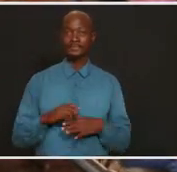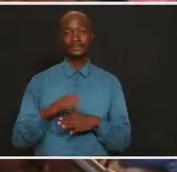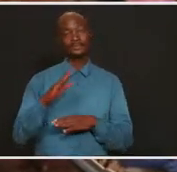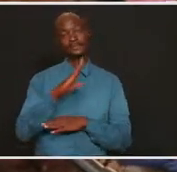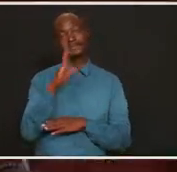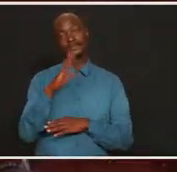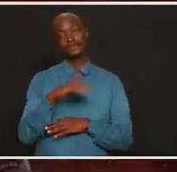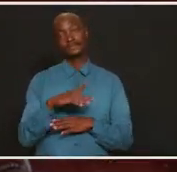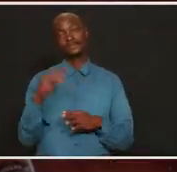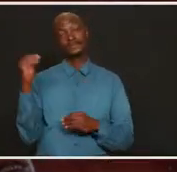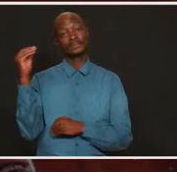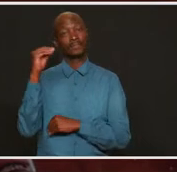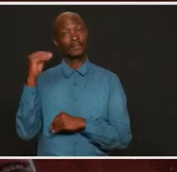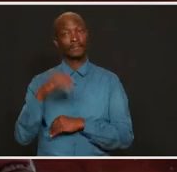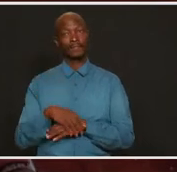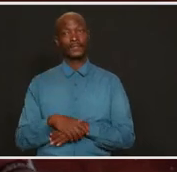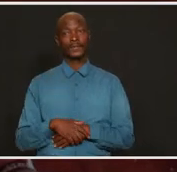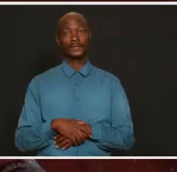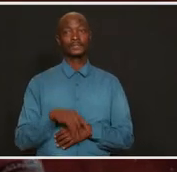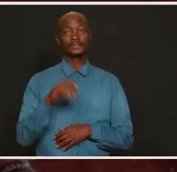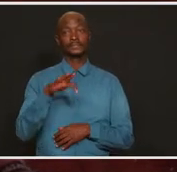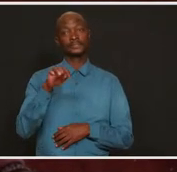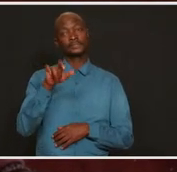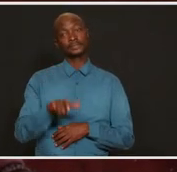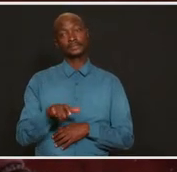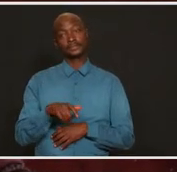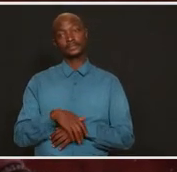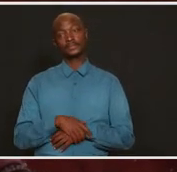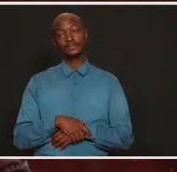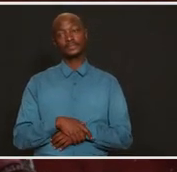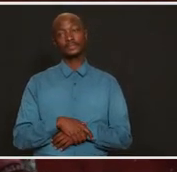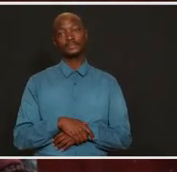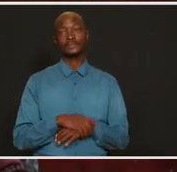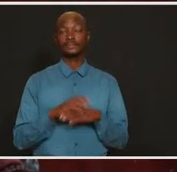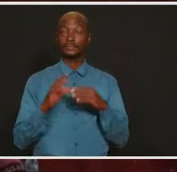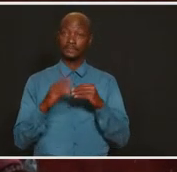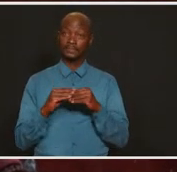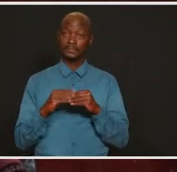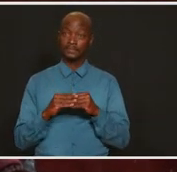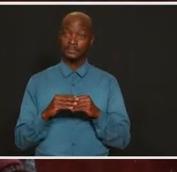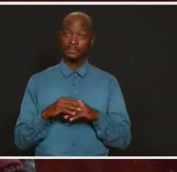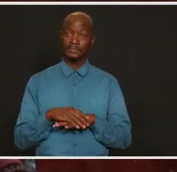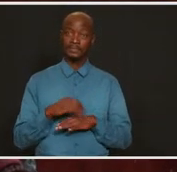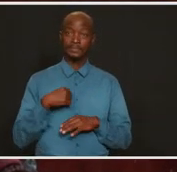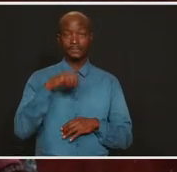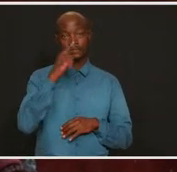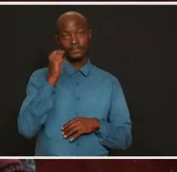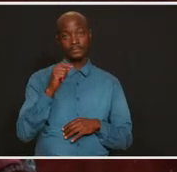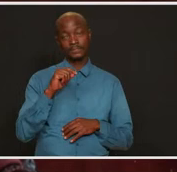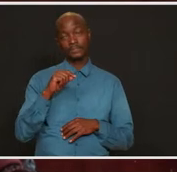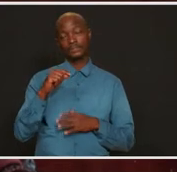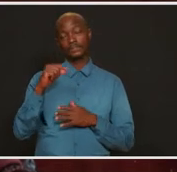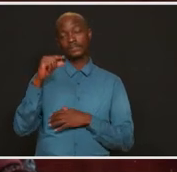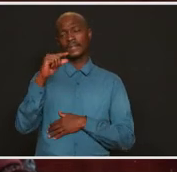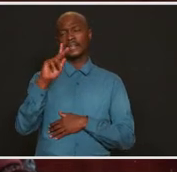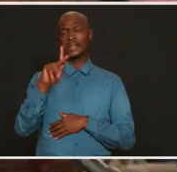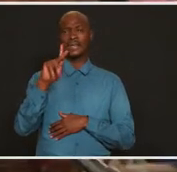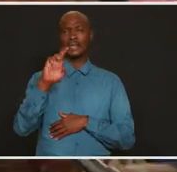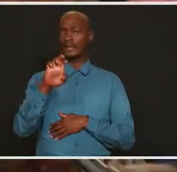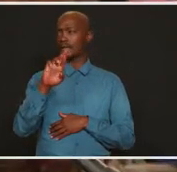good afternoon honorable Che and honorable members my name is